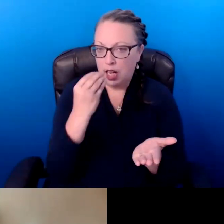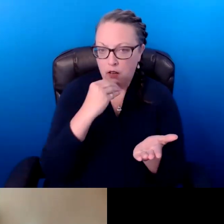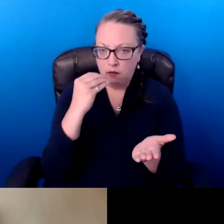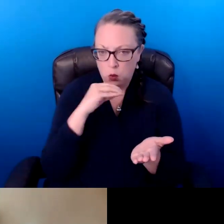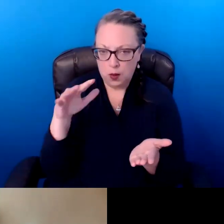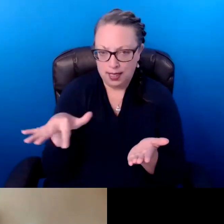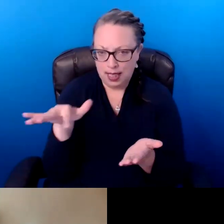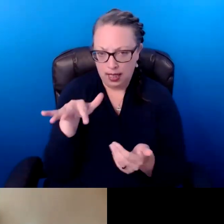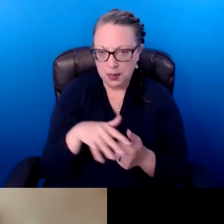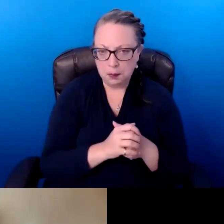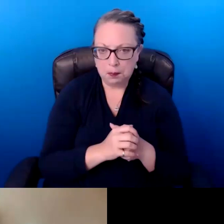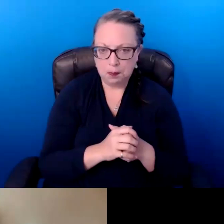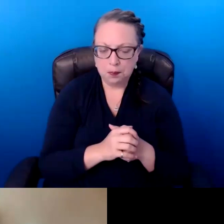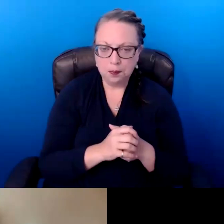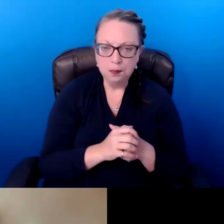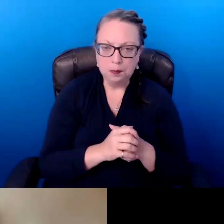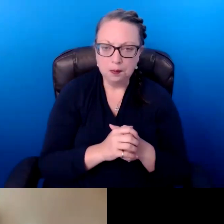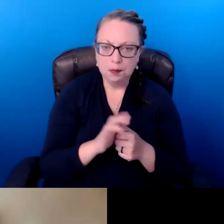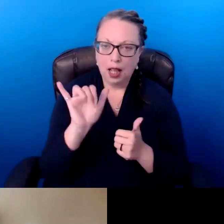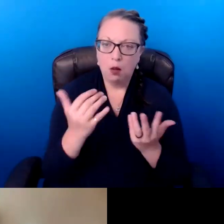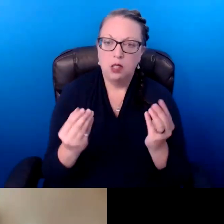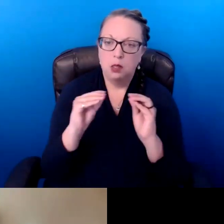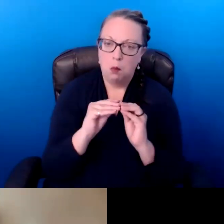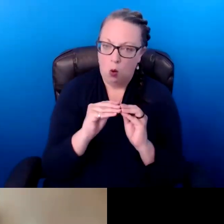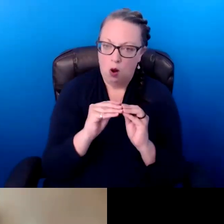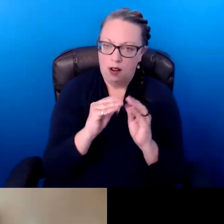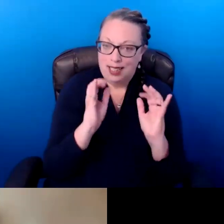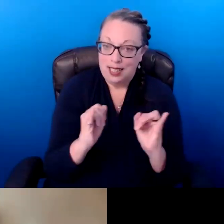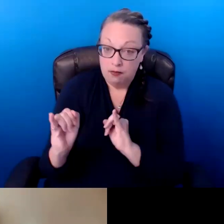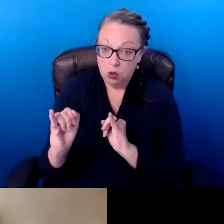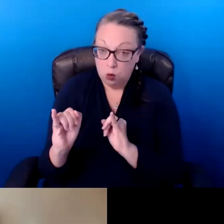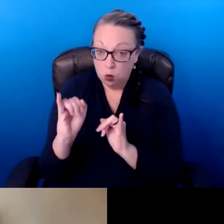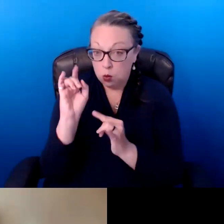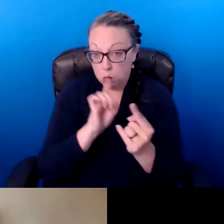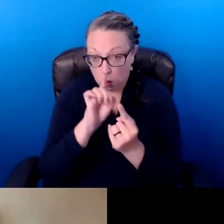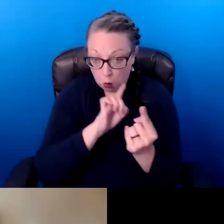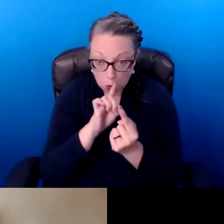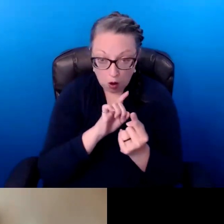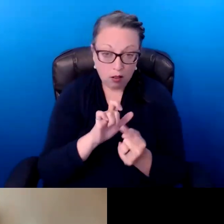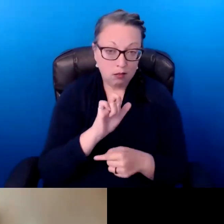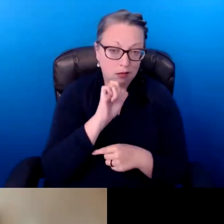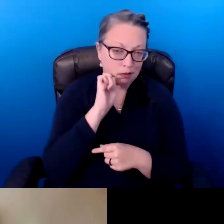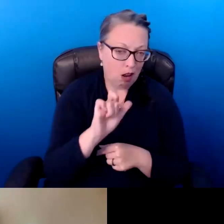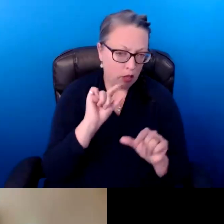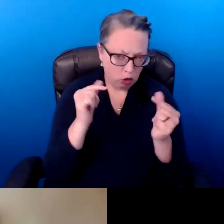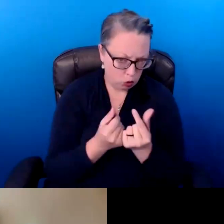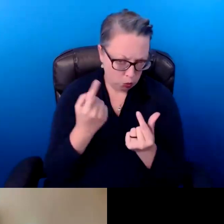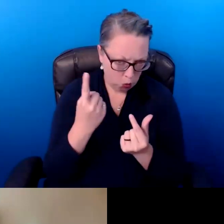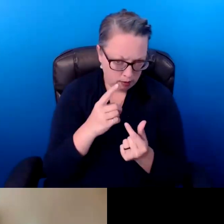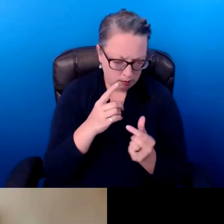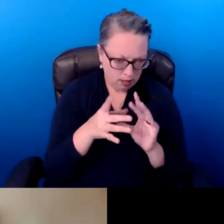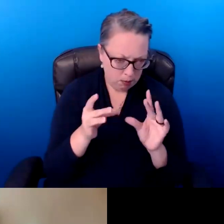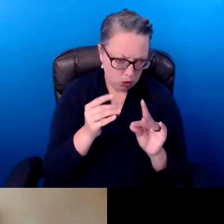congregate meal site. Which was more individual on one-on-one, not the group one that I talked about. We